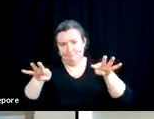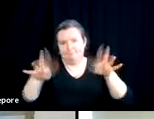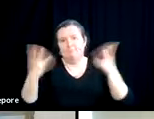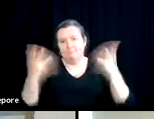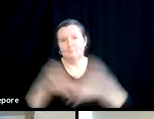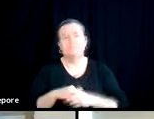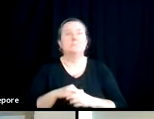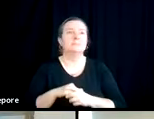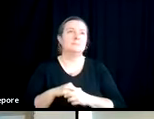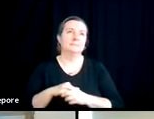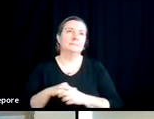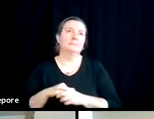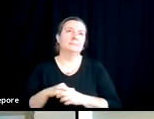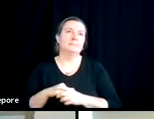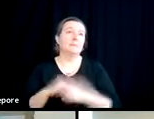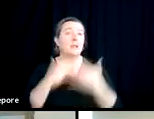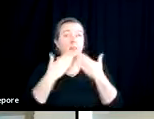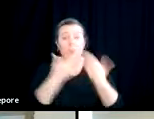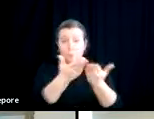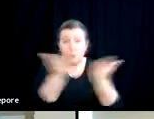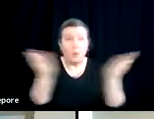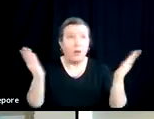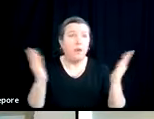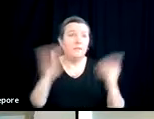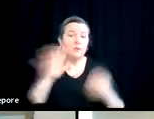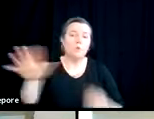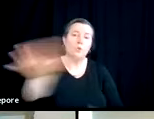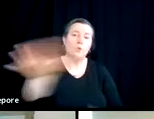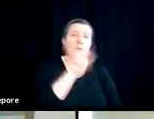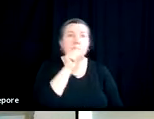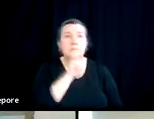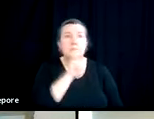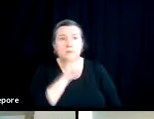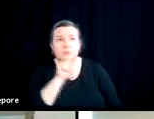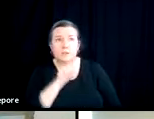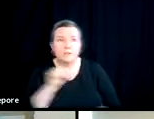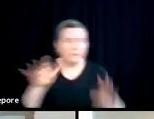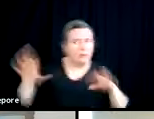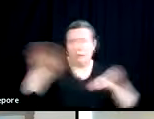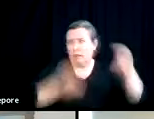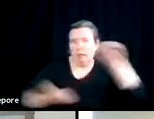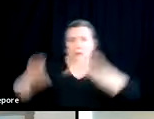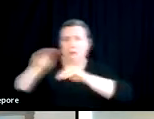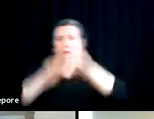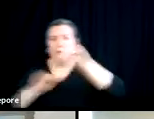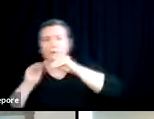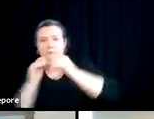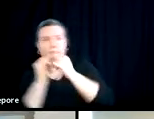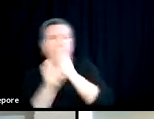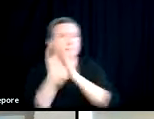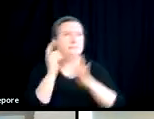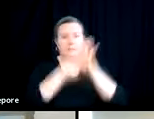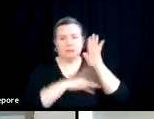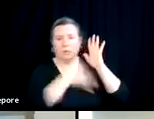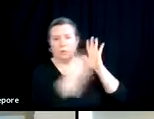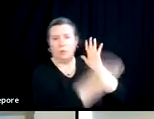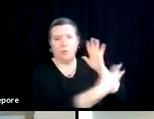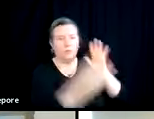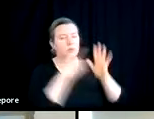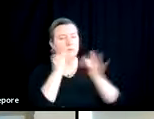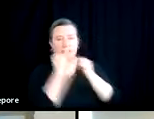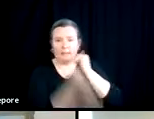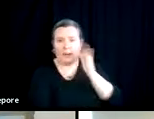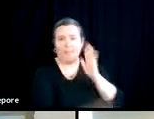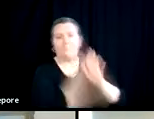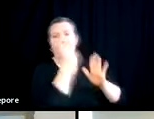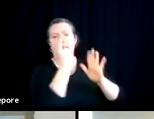thank everyone for their patience today, for moving this around on very short notice. with that, Michelle, am I going to you